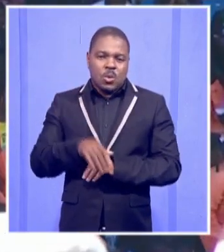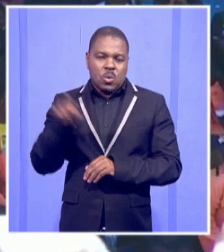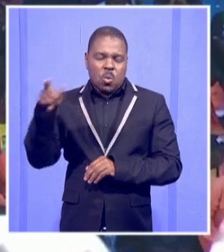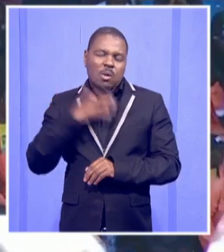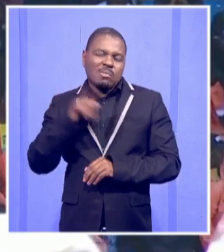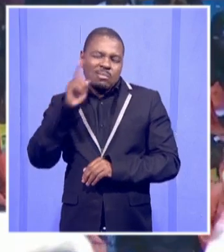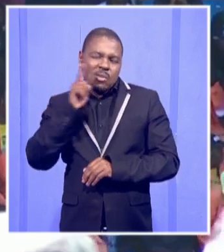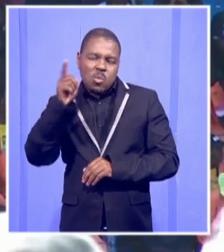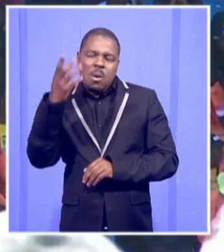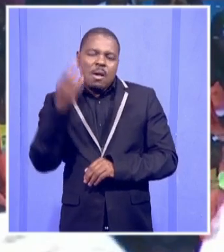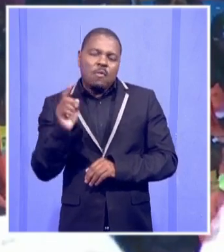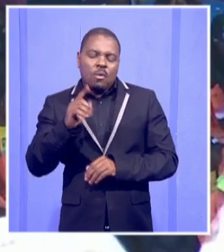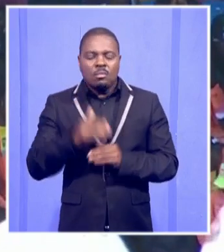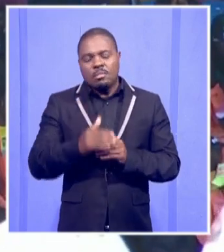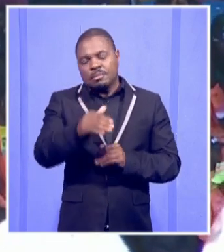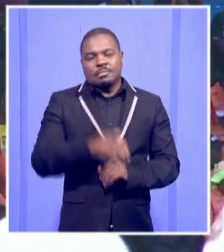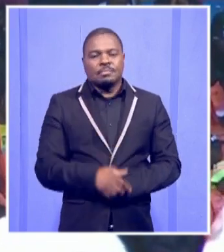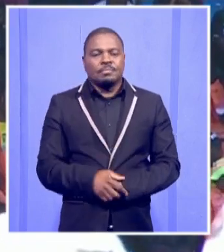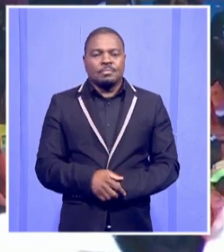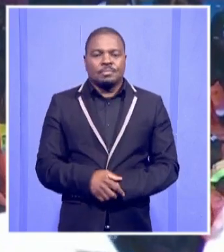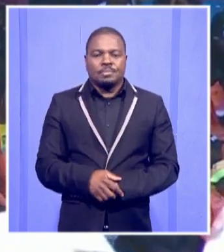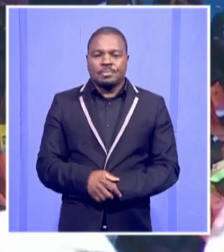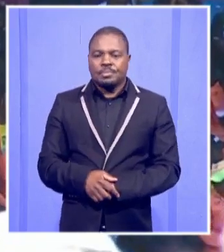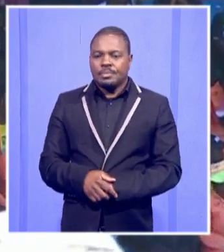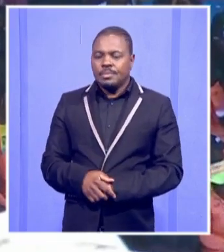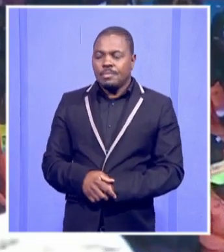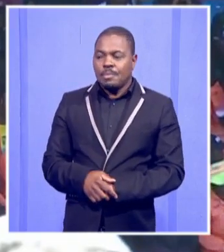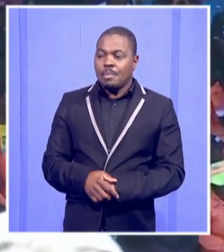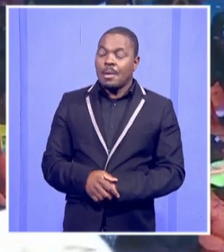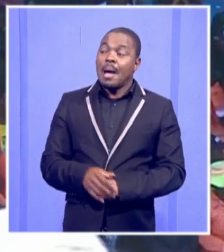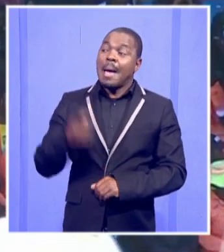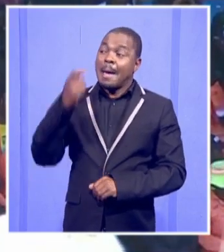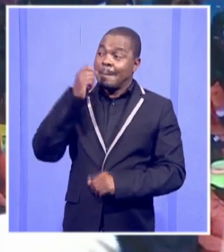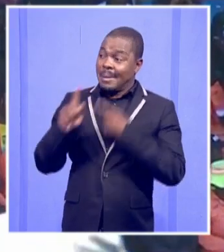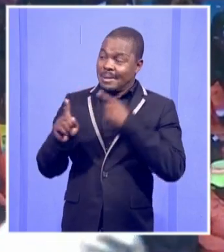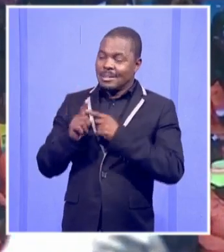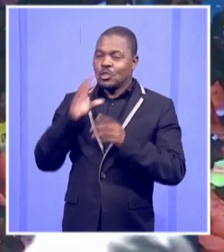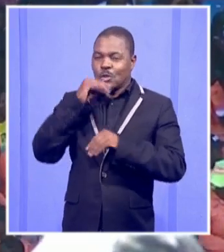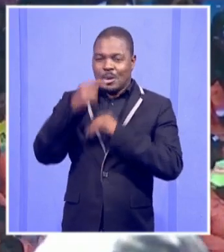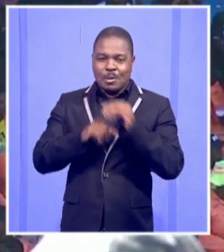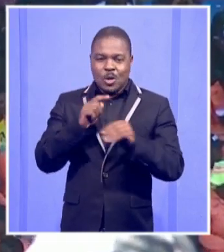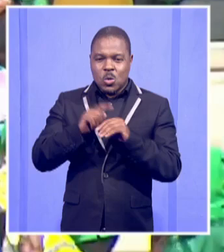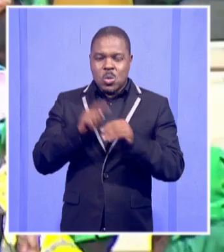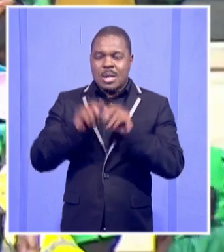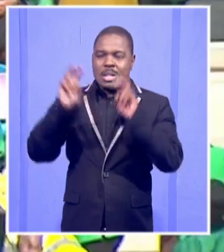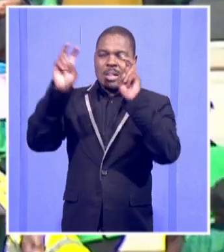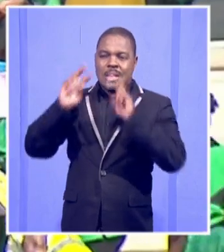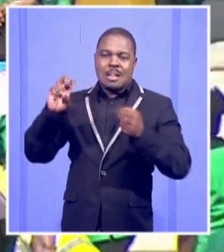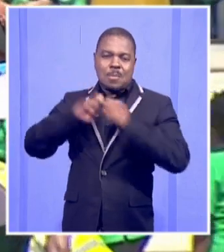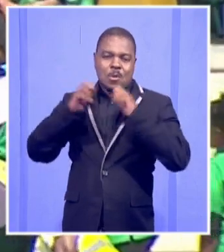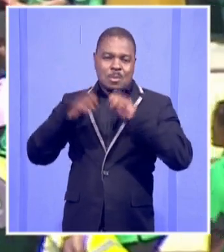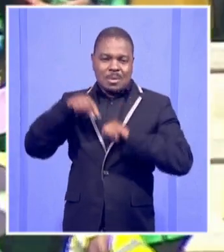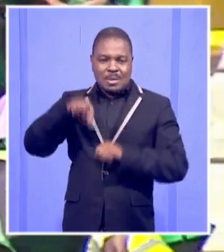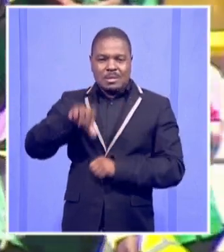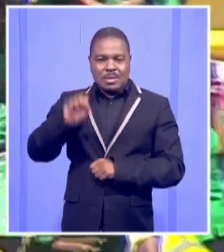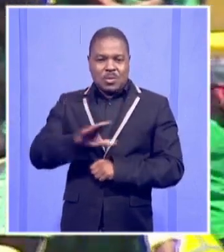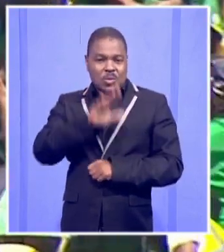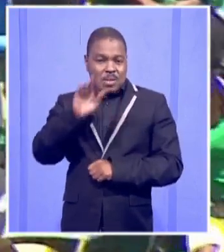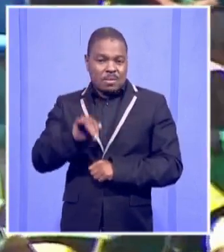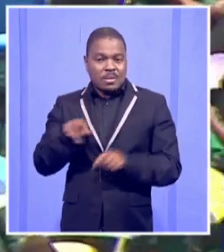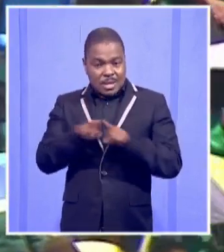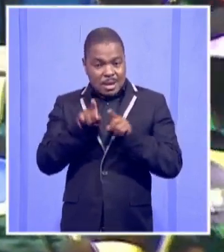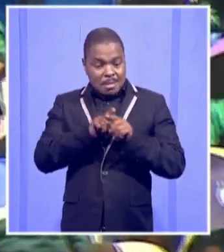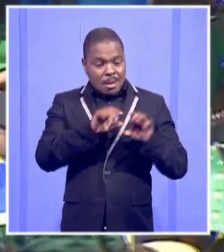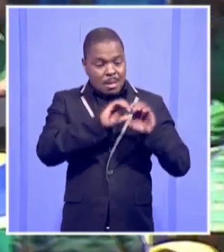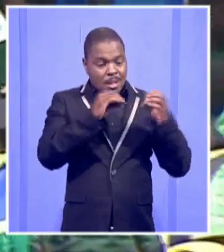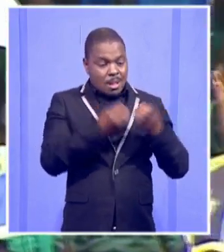usiphatheleni ngokuzayo. Well, the gentleman here talking about the energy crisis of which the ANC had also said that they